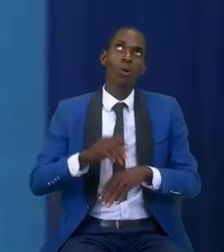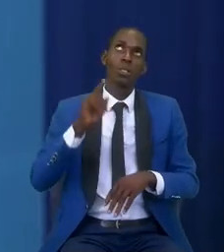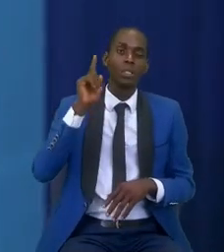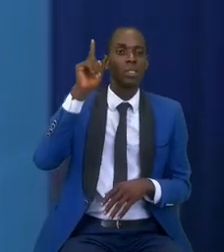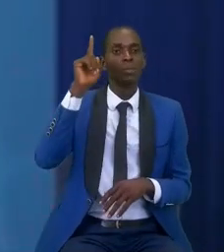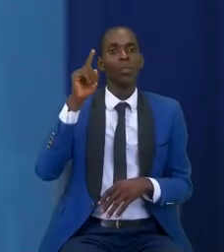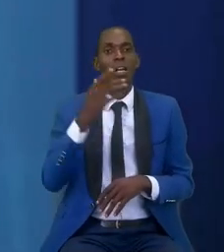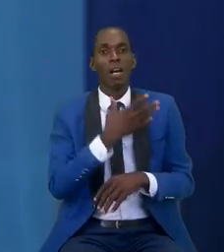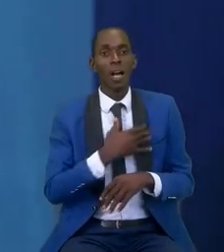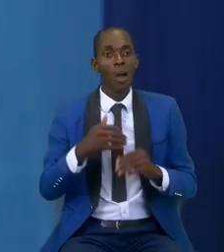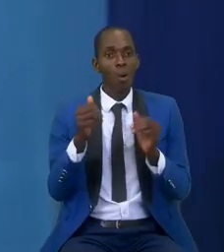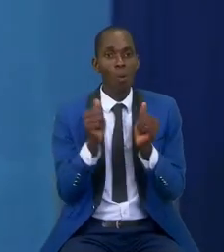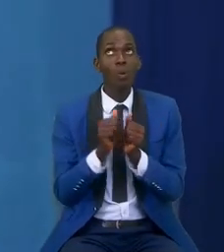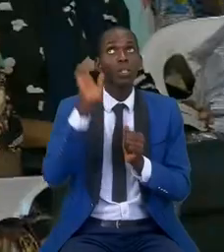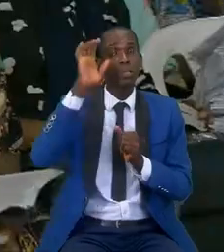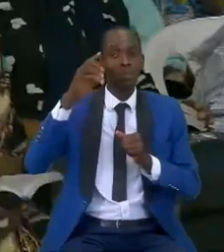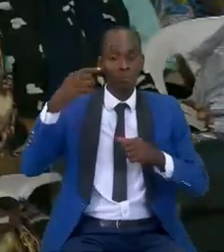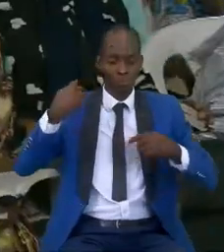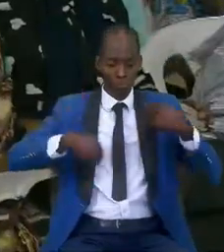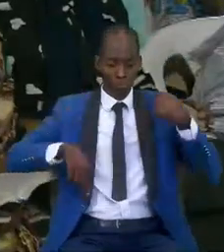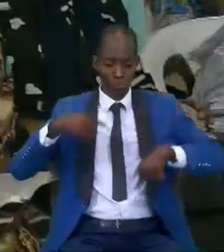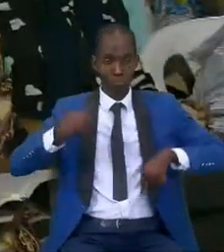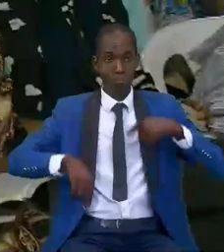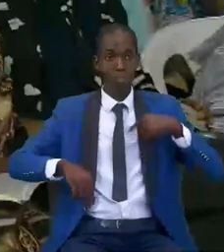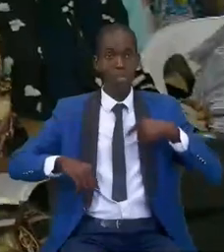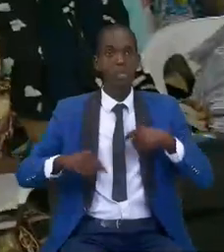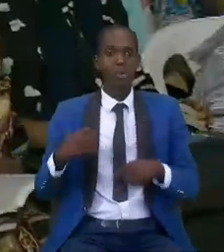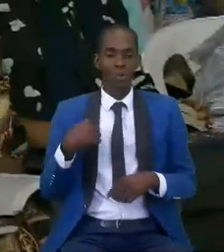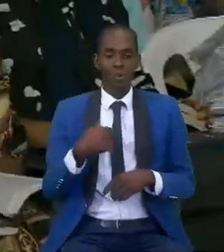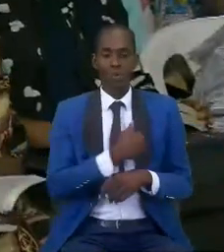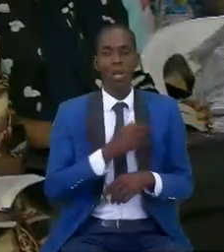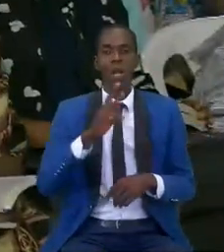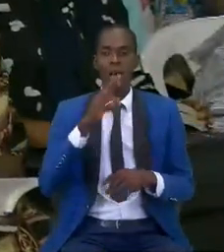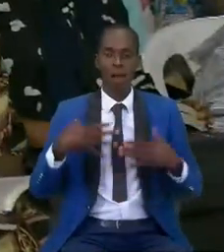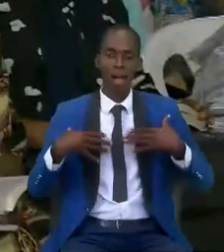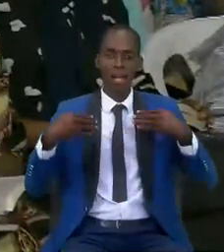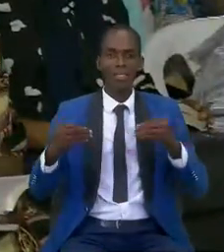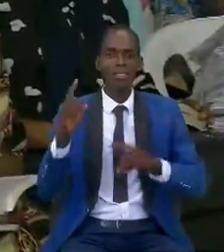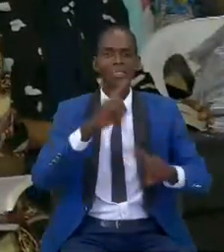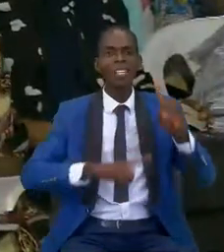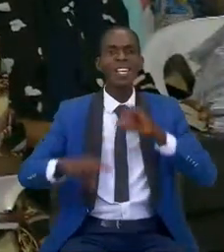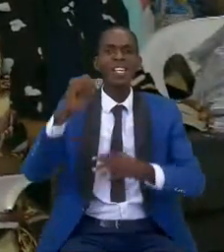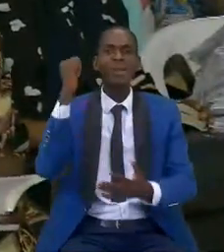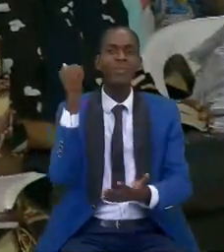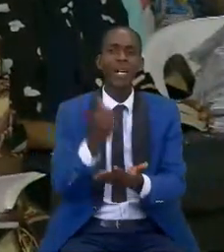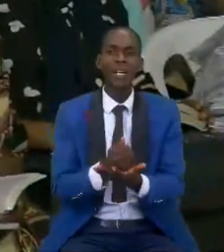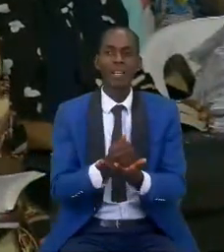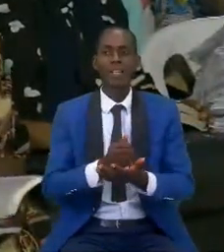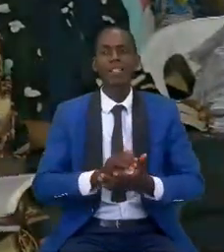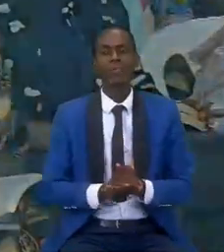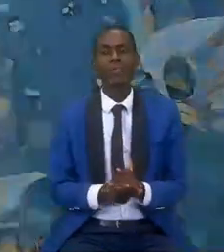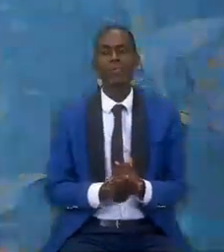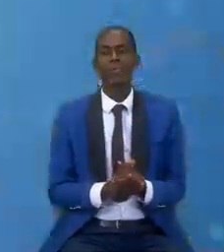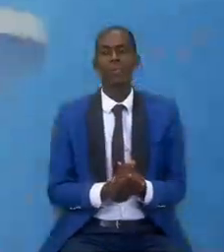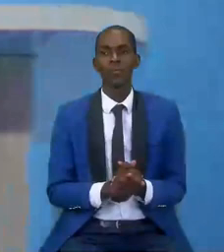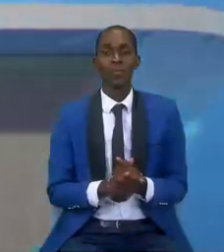are healed somebody shout amen with his tribes we are healed I'm looking at